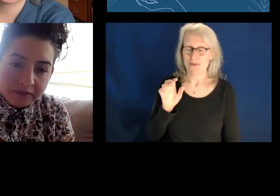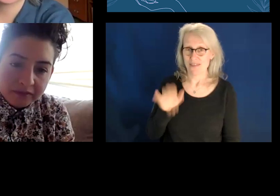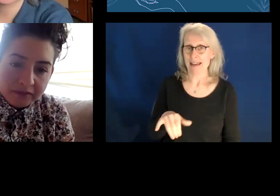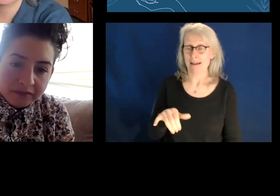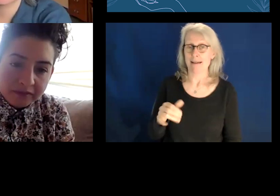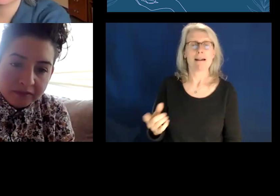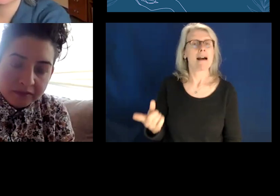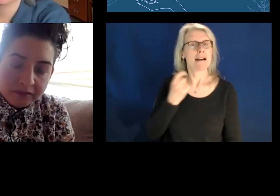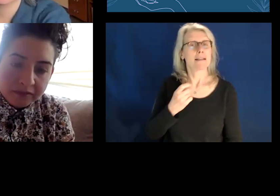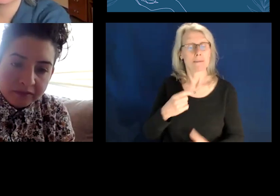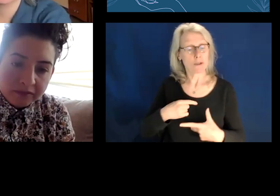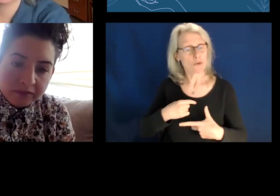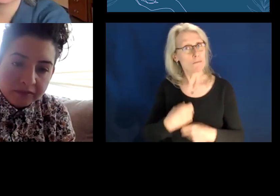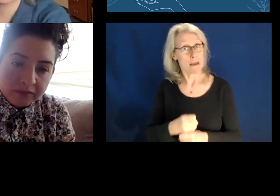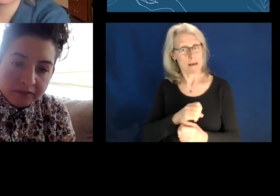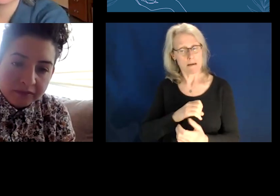joy-filled.